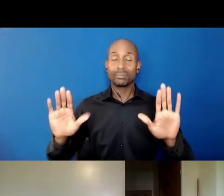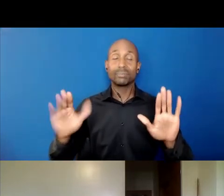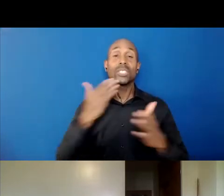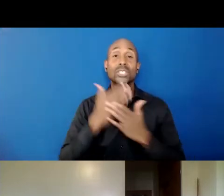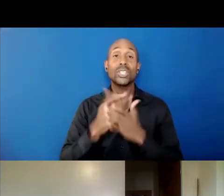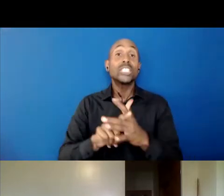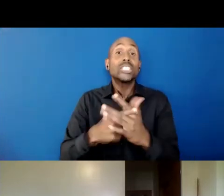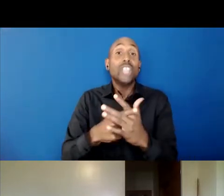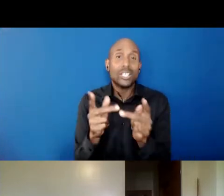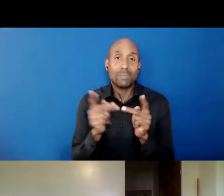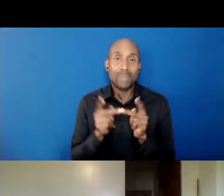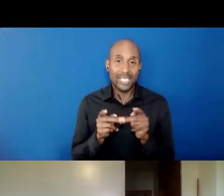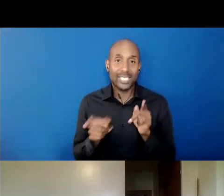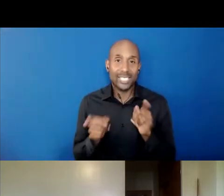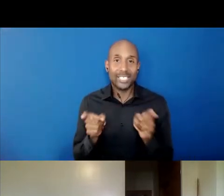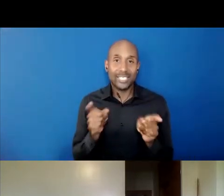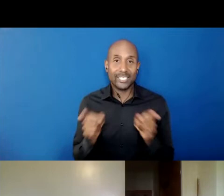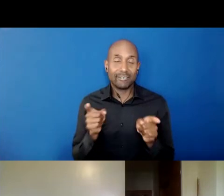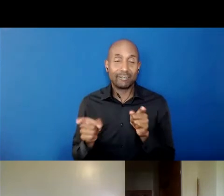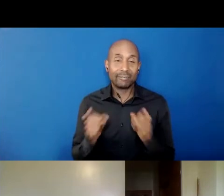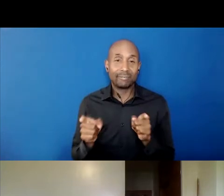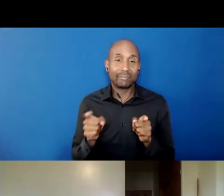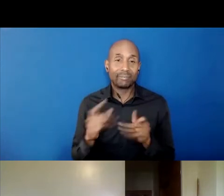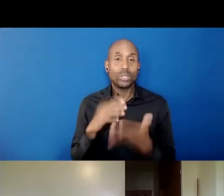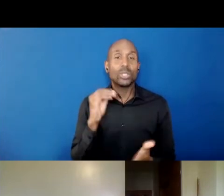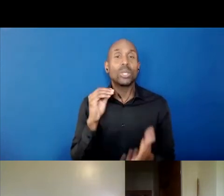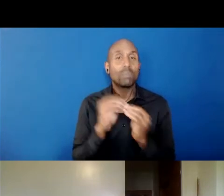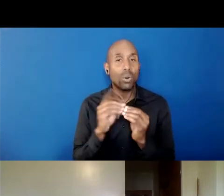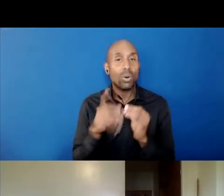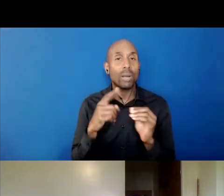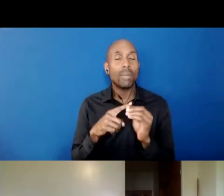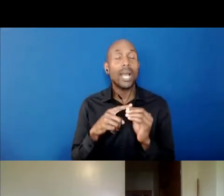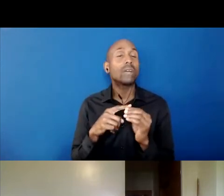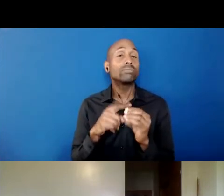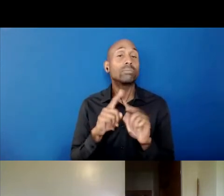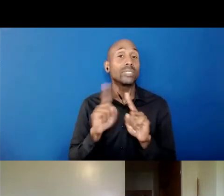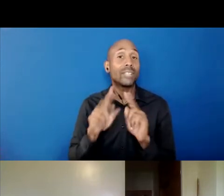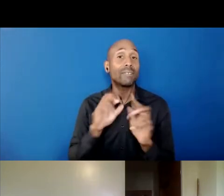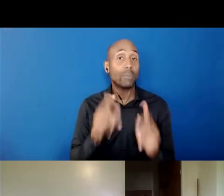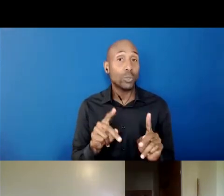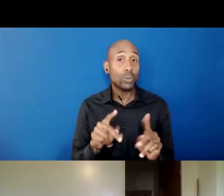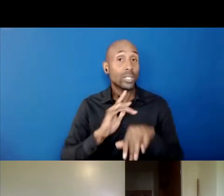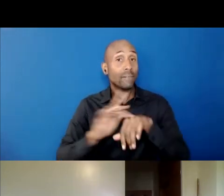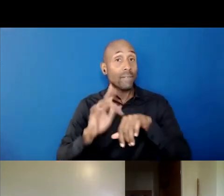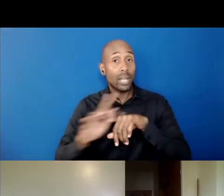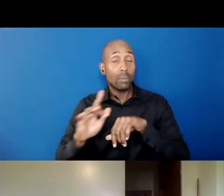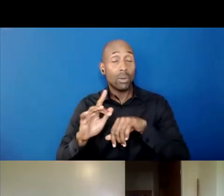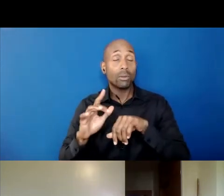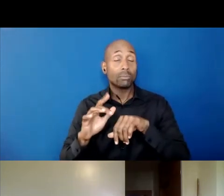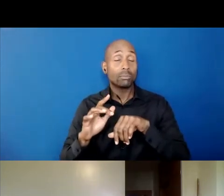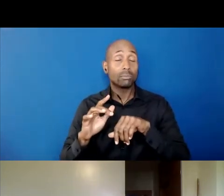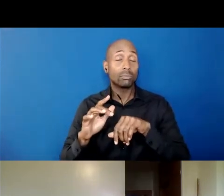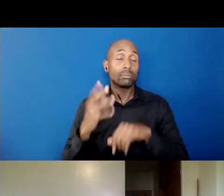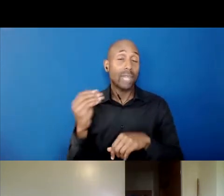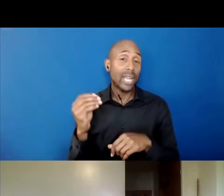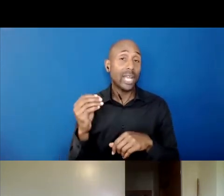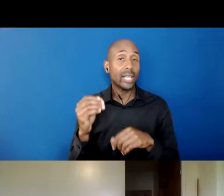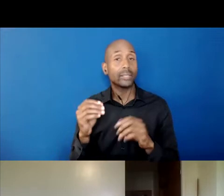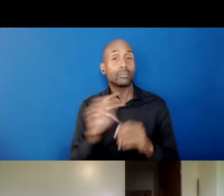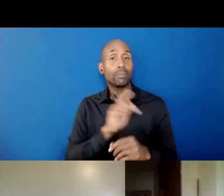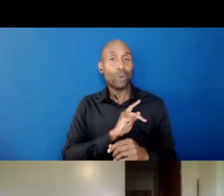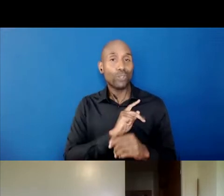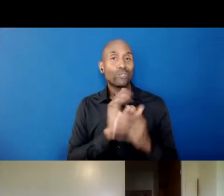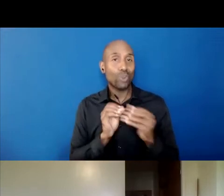get started, to learn more about the types of opportunities available, and sort of some personal